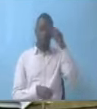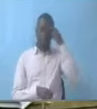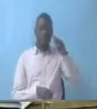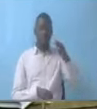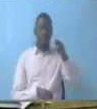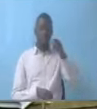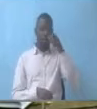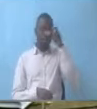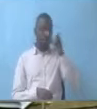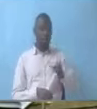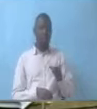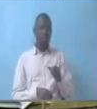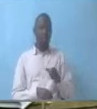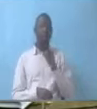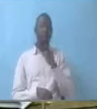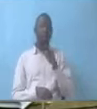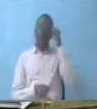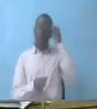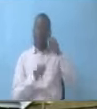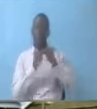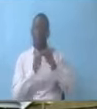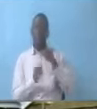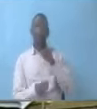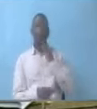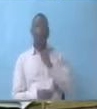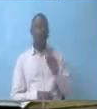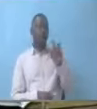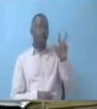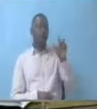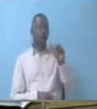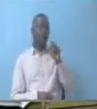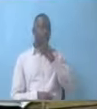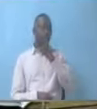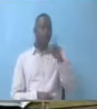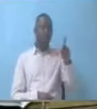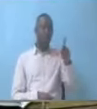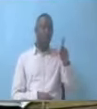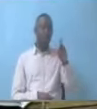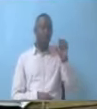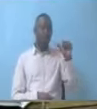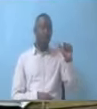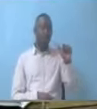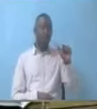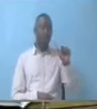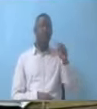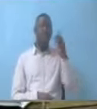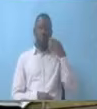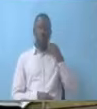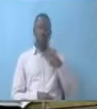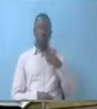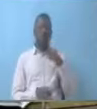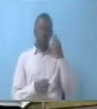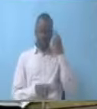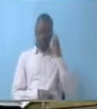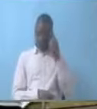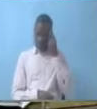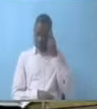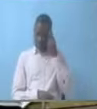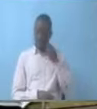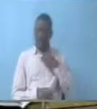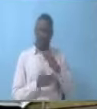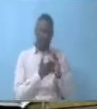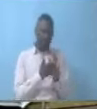Mr. Wada in Perseverance Street came to point this out and we deleted their names. I can remember that. Yes, that's but I'm not too sure whether there was